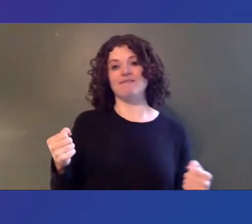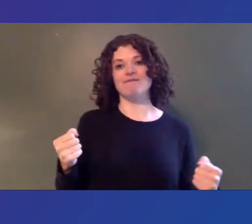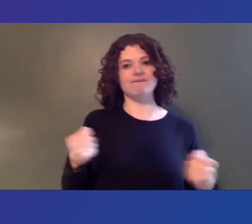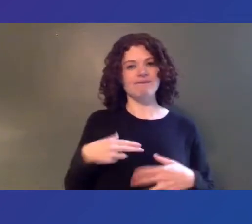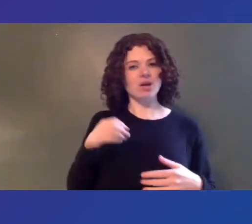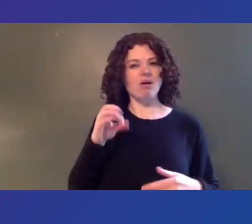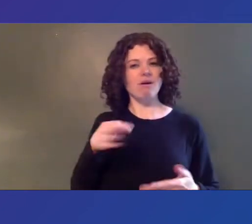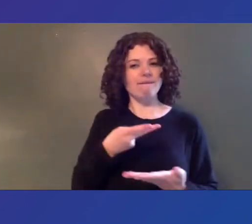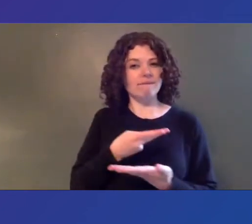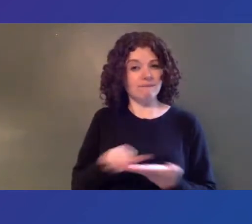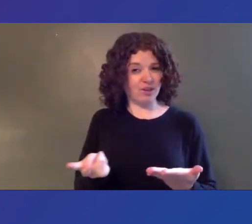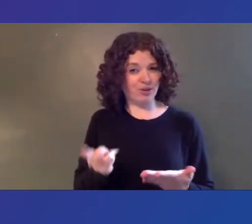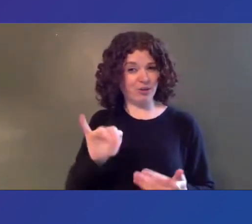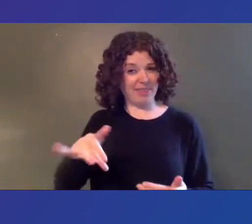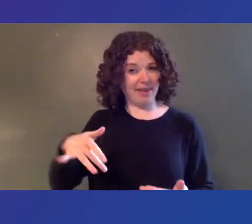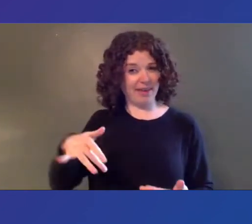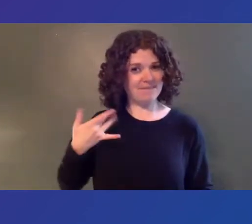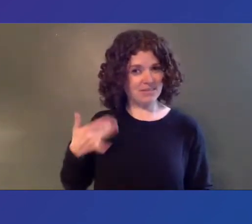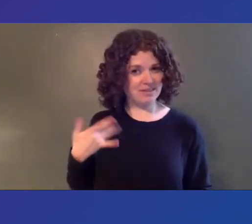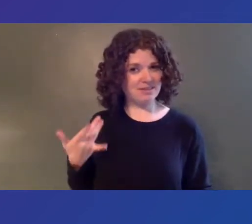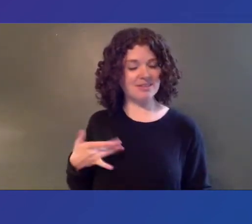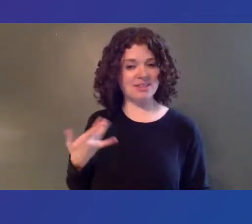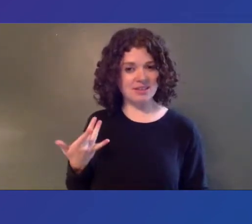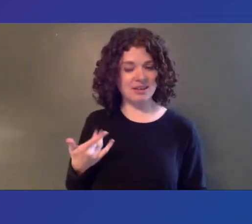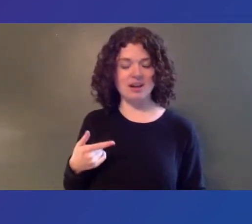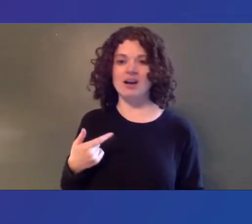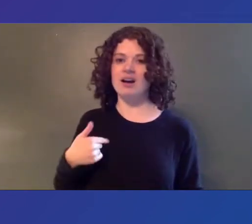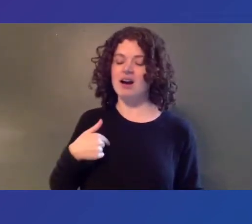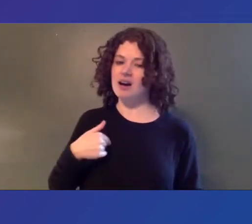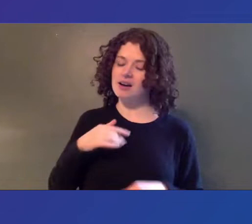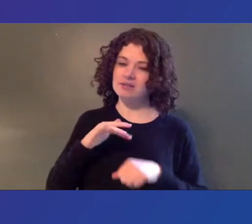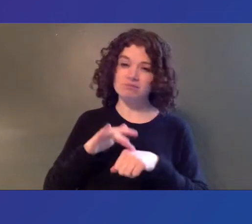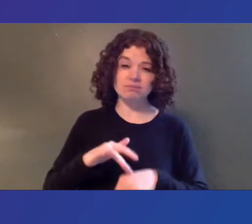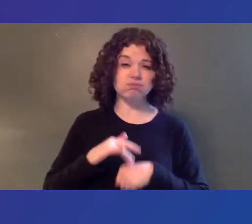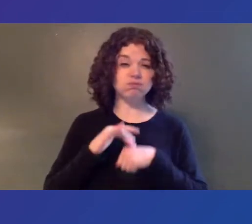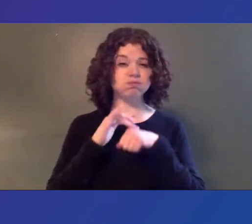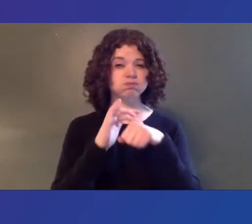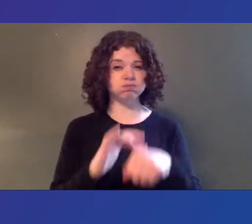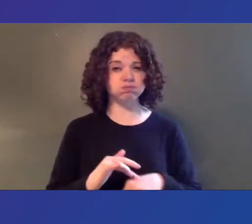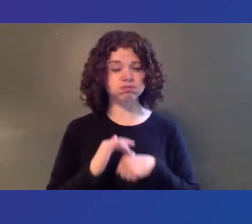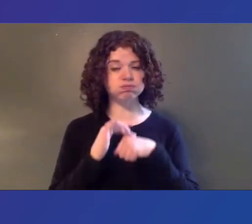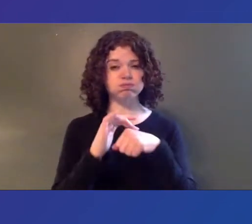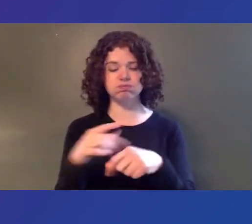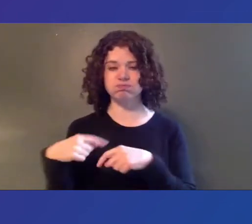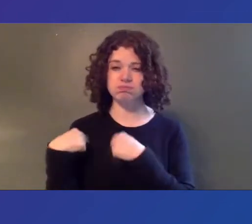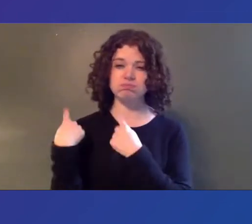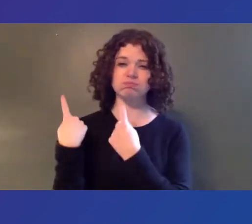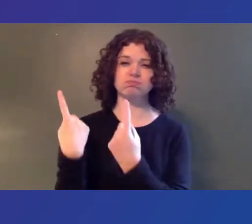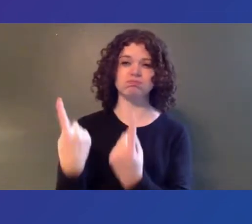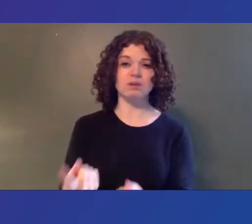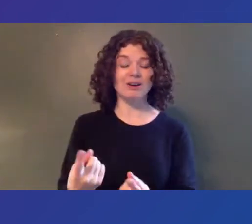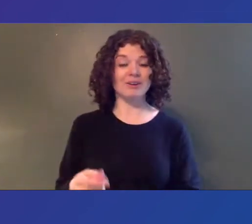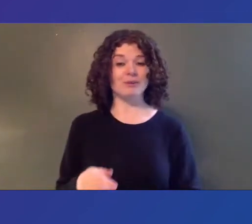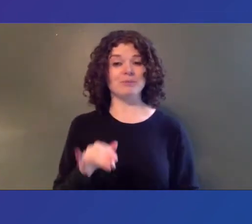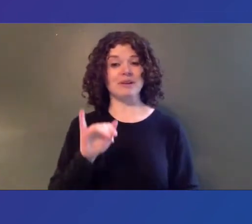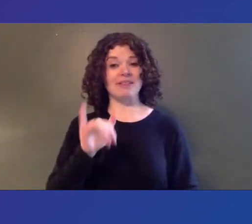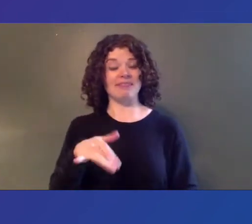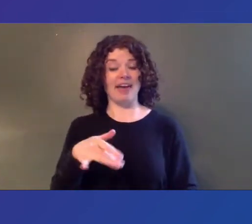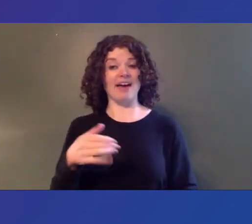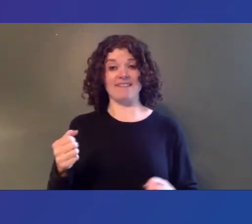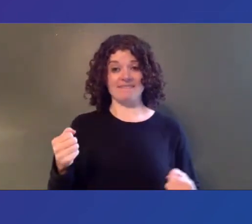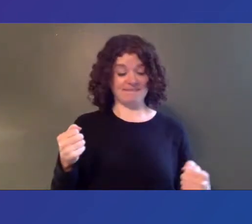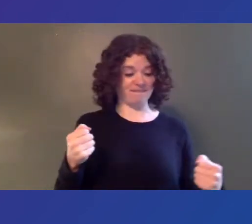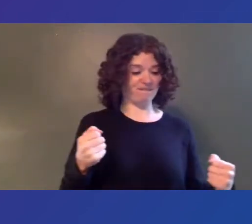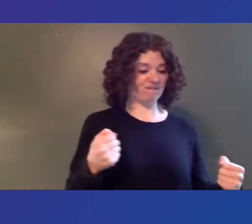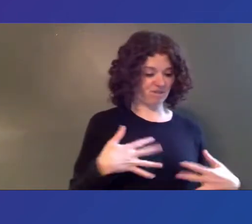feeling, is what plagued me my entire life. And it took me a while to understand that it has to be fear to